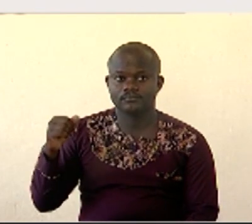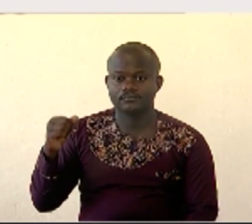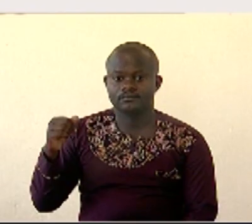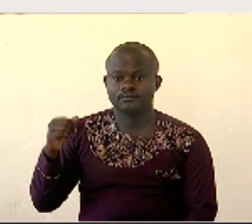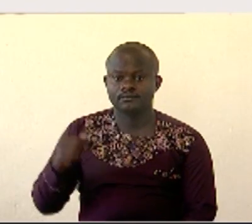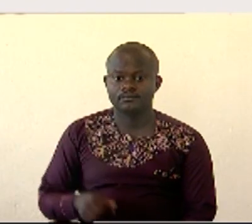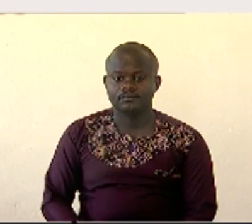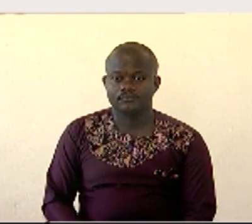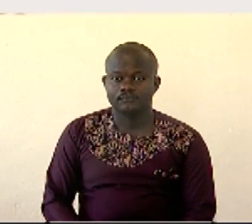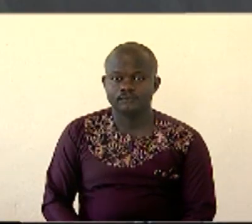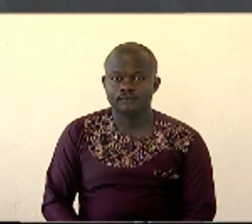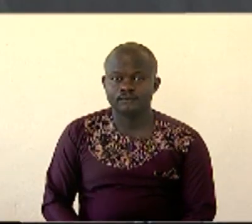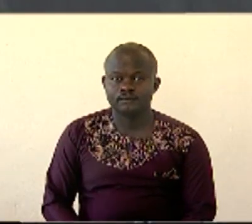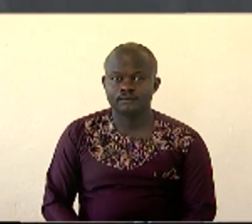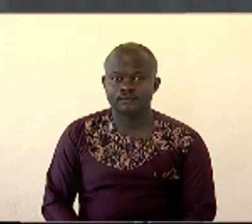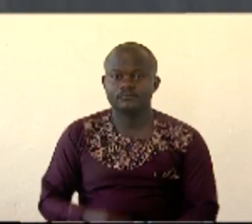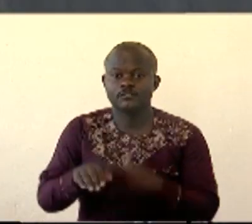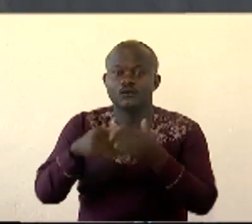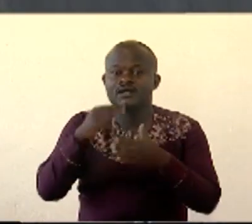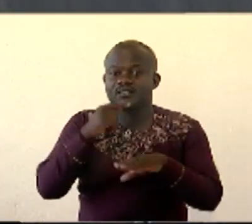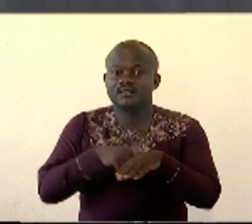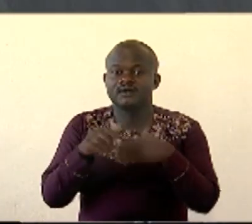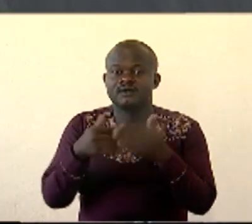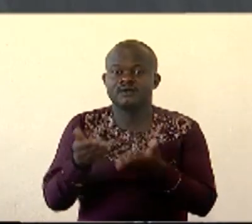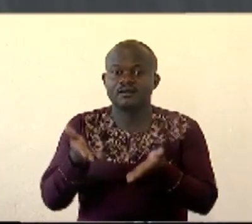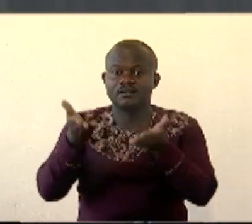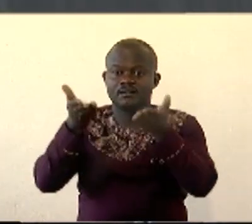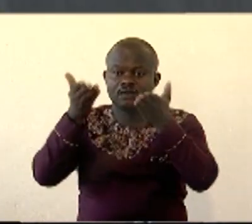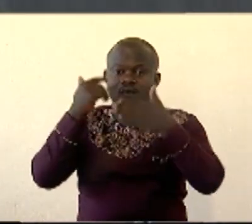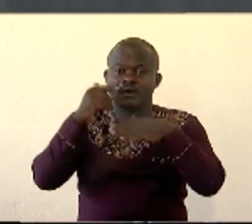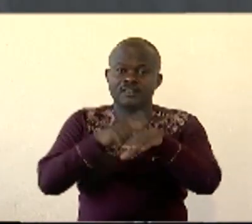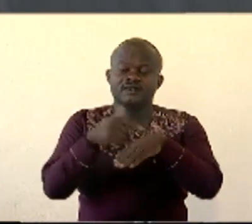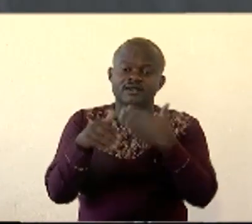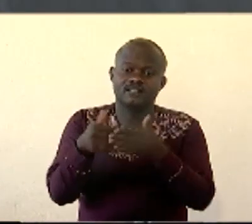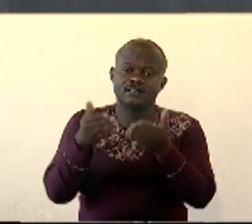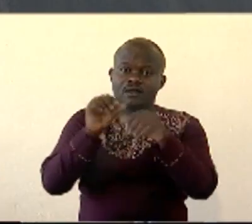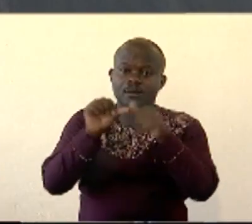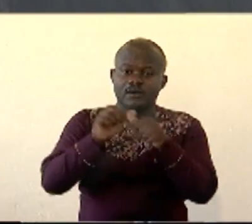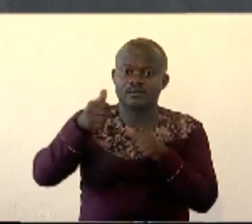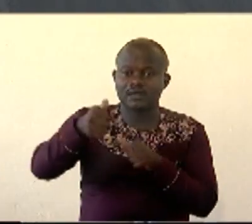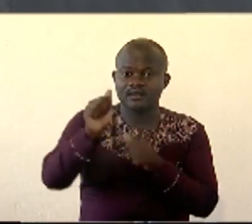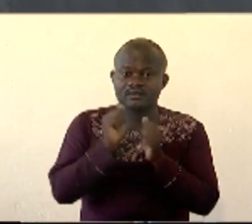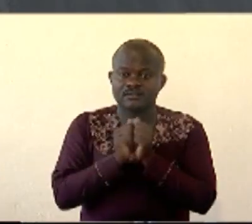0.03% in atmosphere. Once it increases beyond that, when it increases above that,